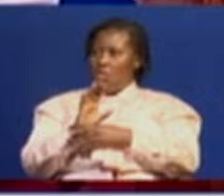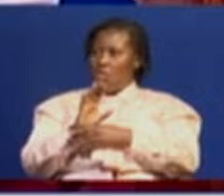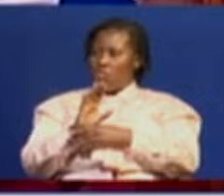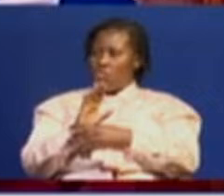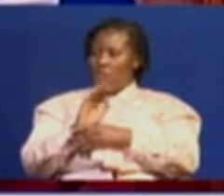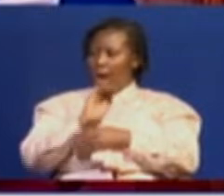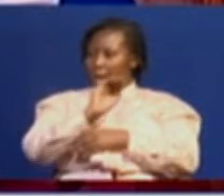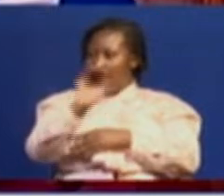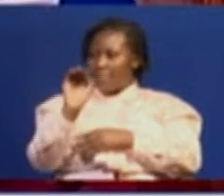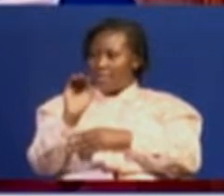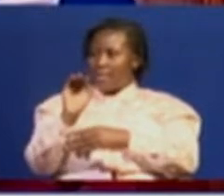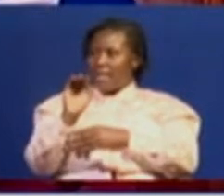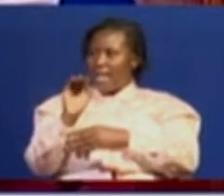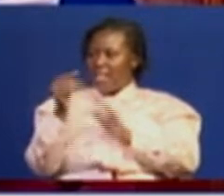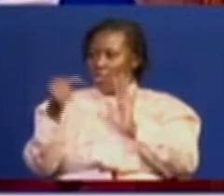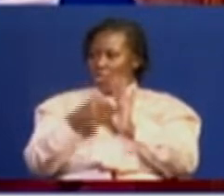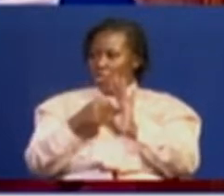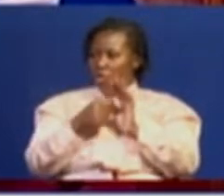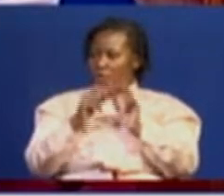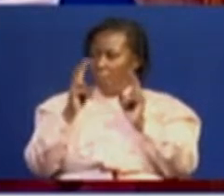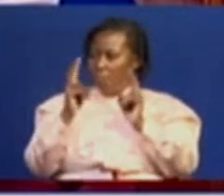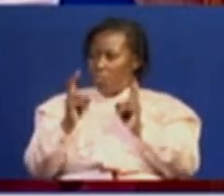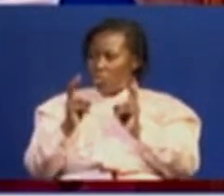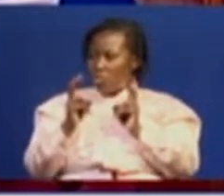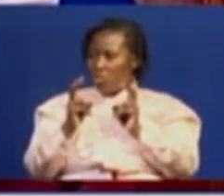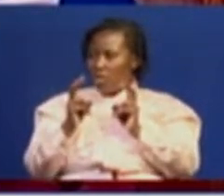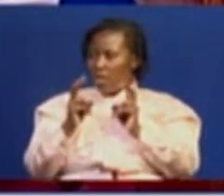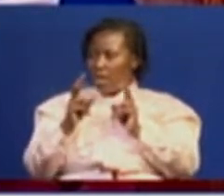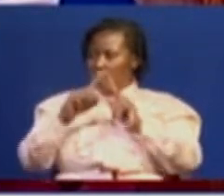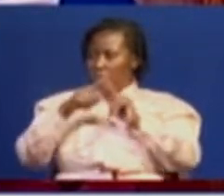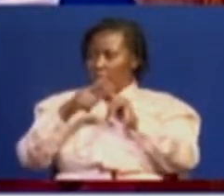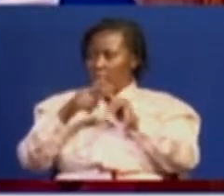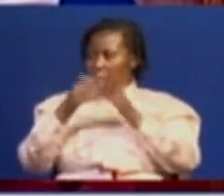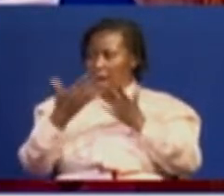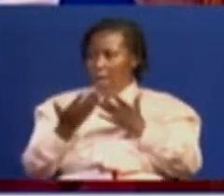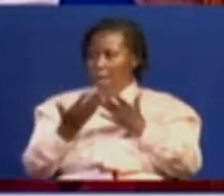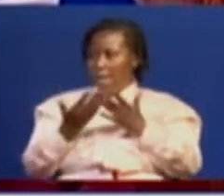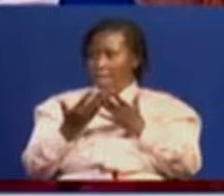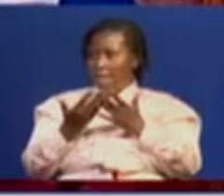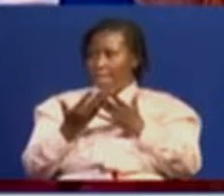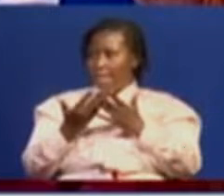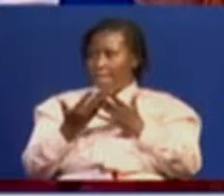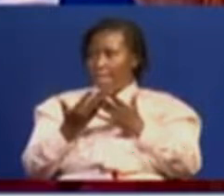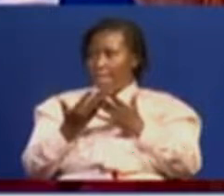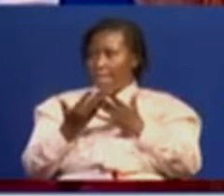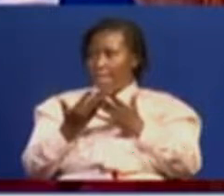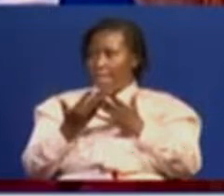averments and your claims in the notice of motion. And we begin by